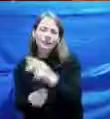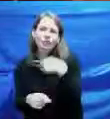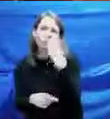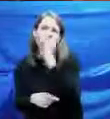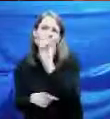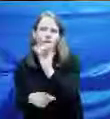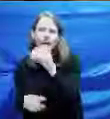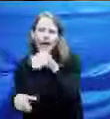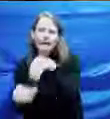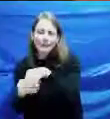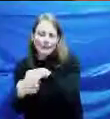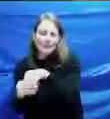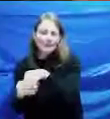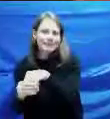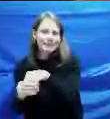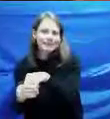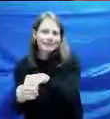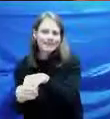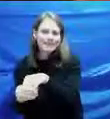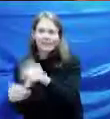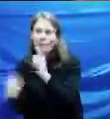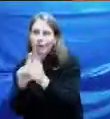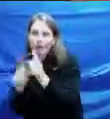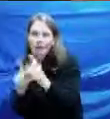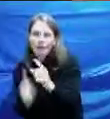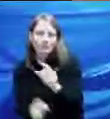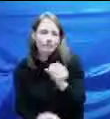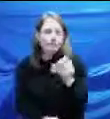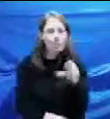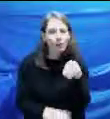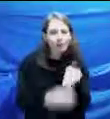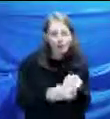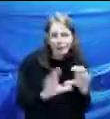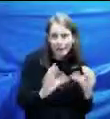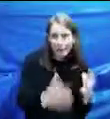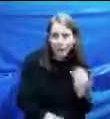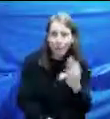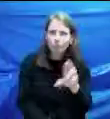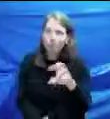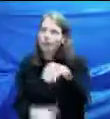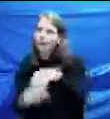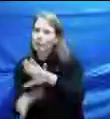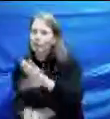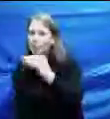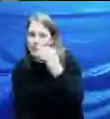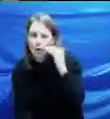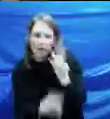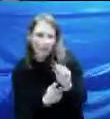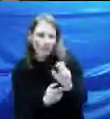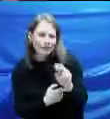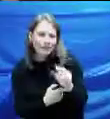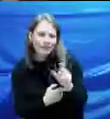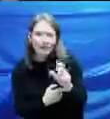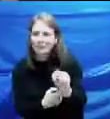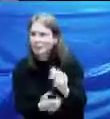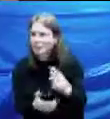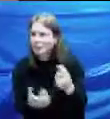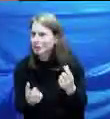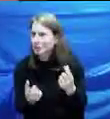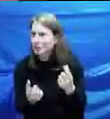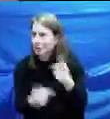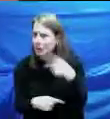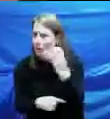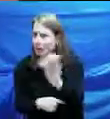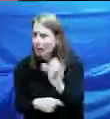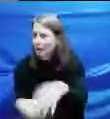is he saying it that way? And to your point, David, what is he up to? Yes. And that's what the good reader does, right? They use the fact that they have